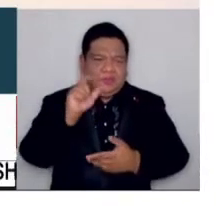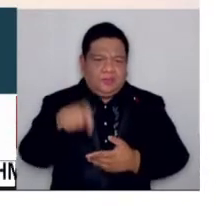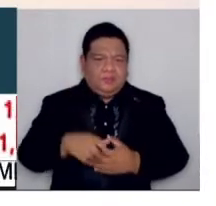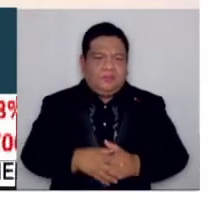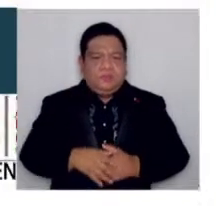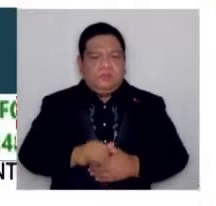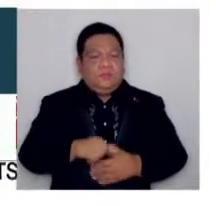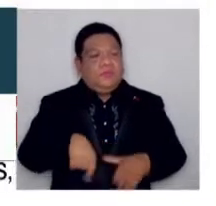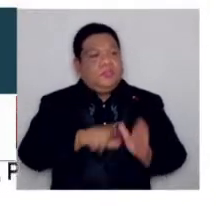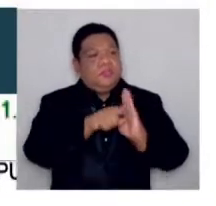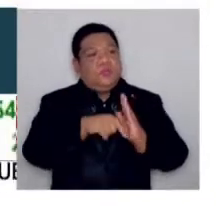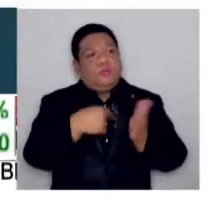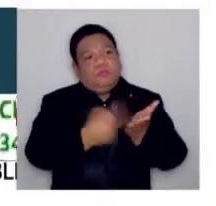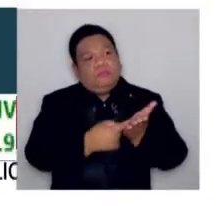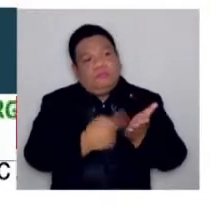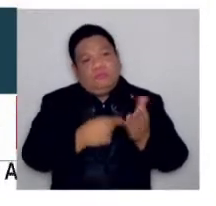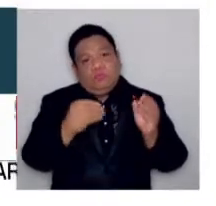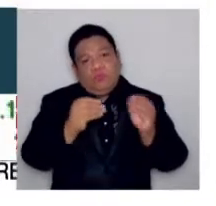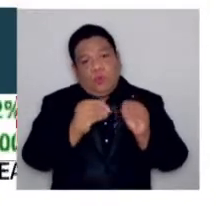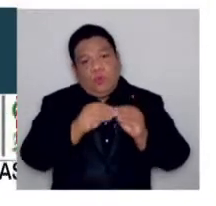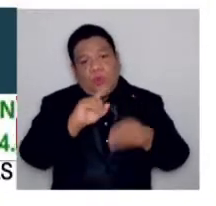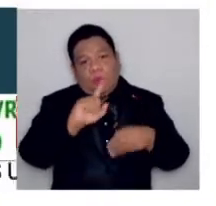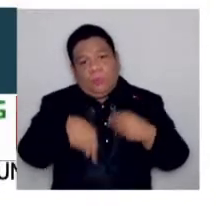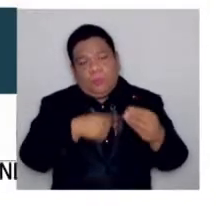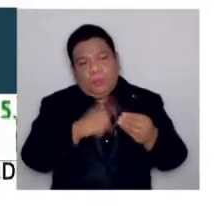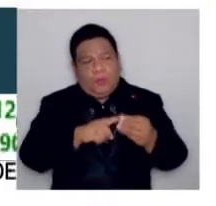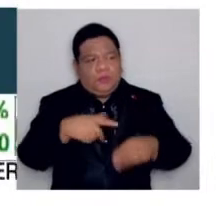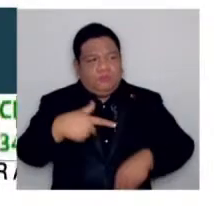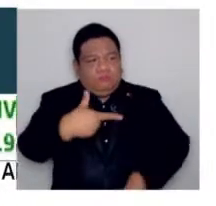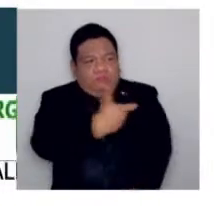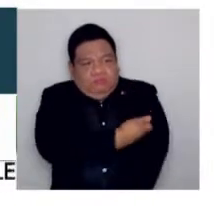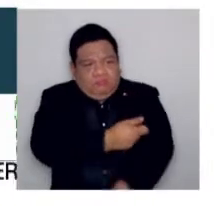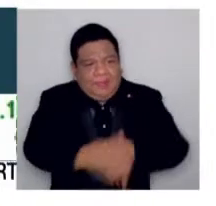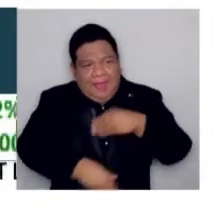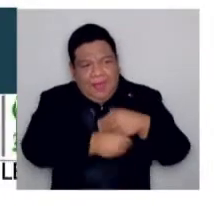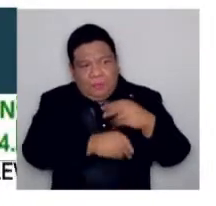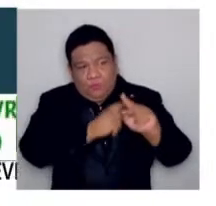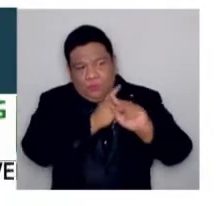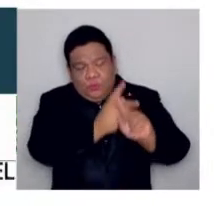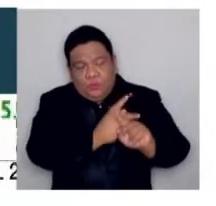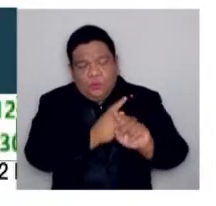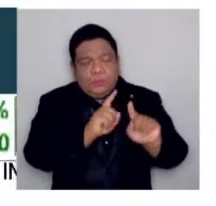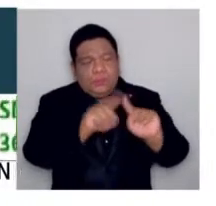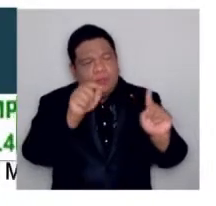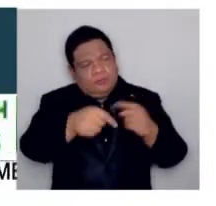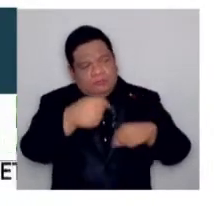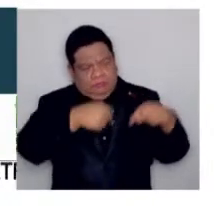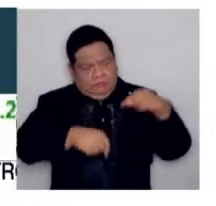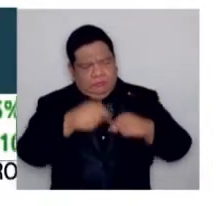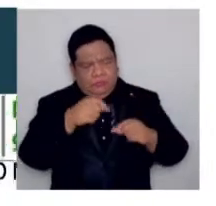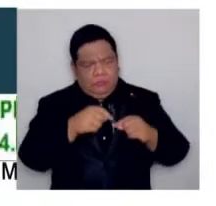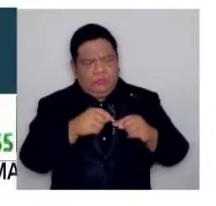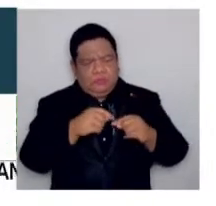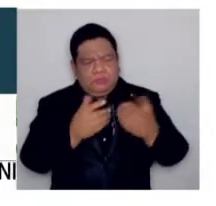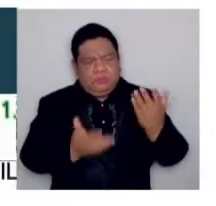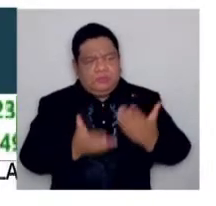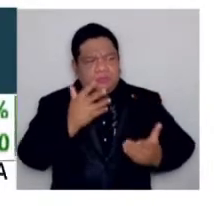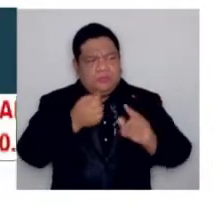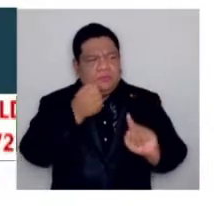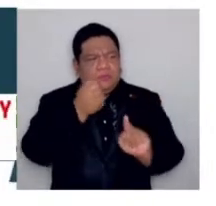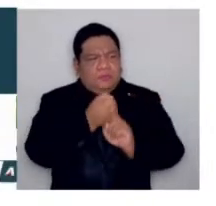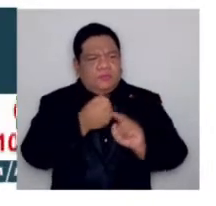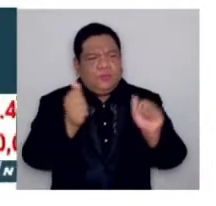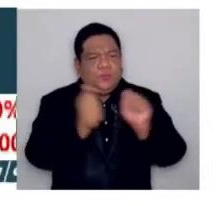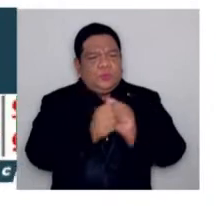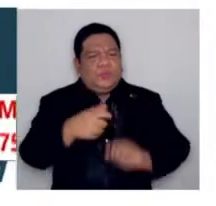about the booster shots and possible third shots in a bit, Dr. Lim Pin. But I do want to go first into the possible ramifications of